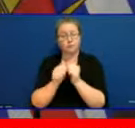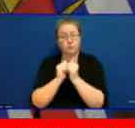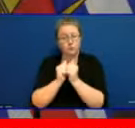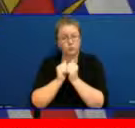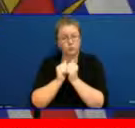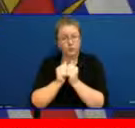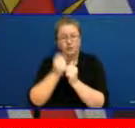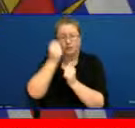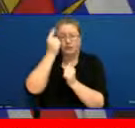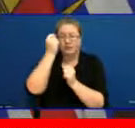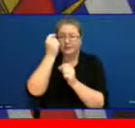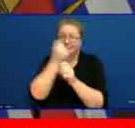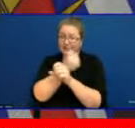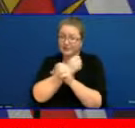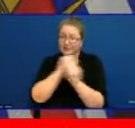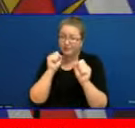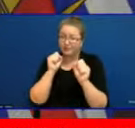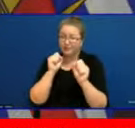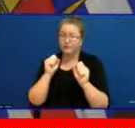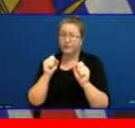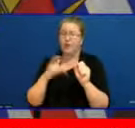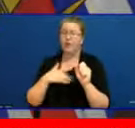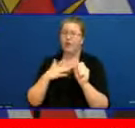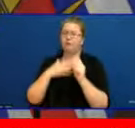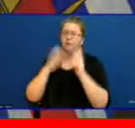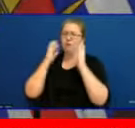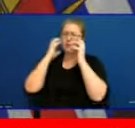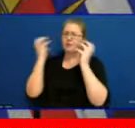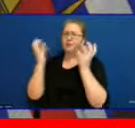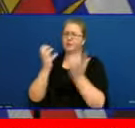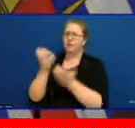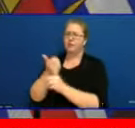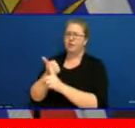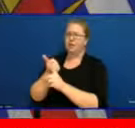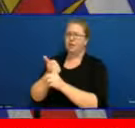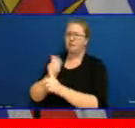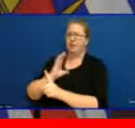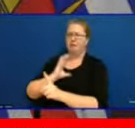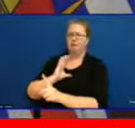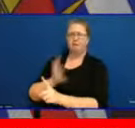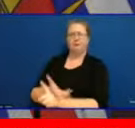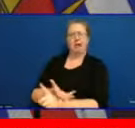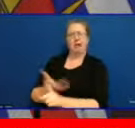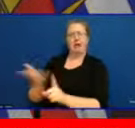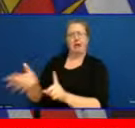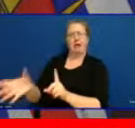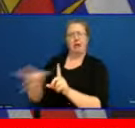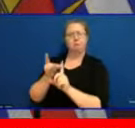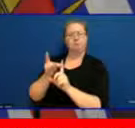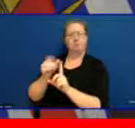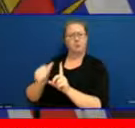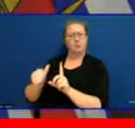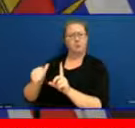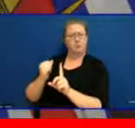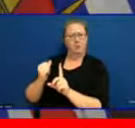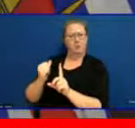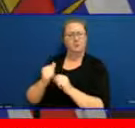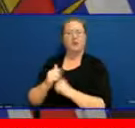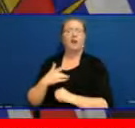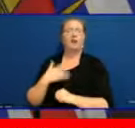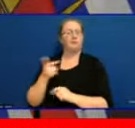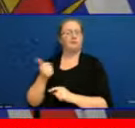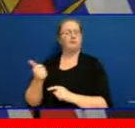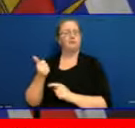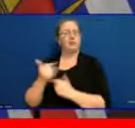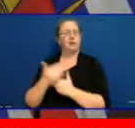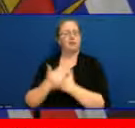together in a way that's safe for everybody. And I think Santa probably has immunity, and we'll look at how we can facilitate